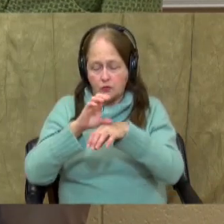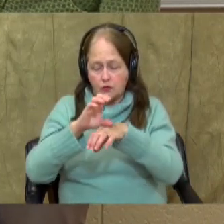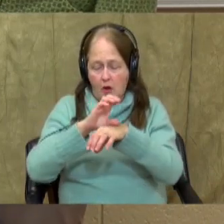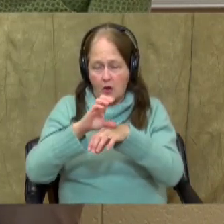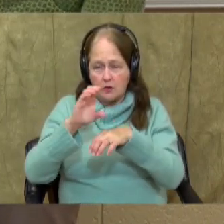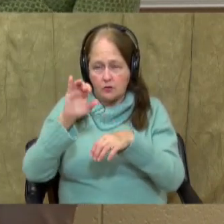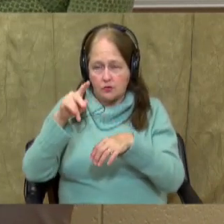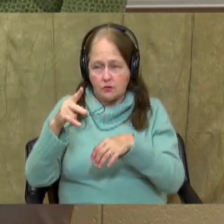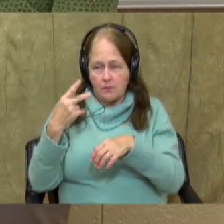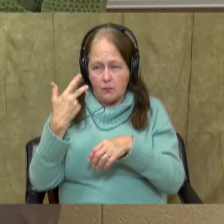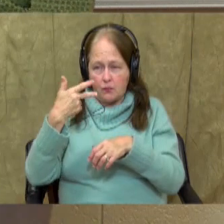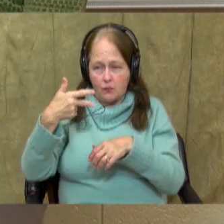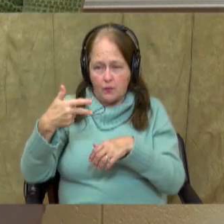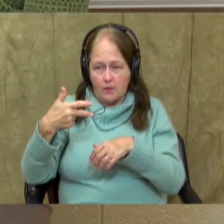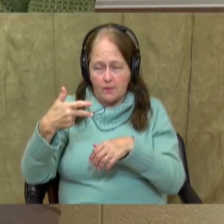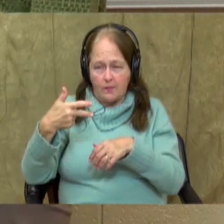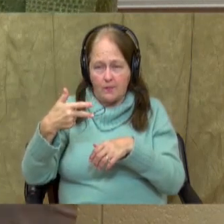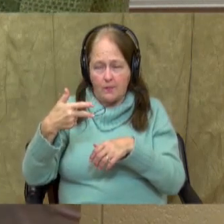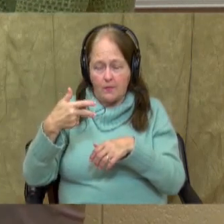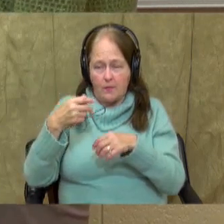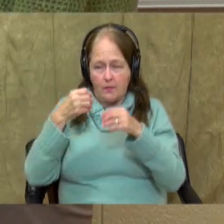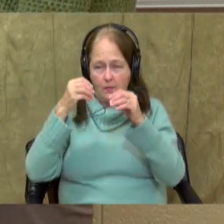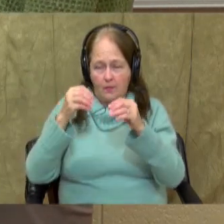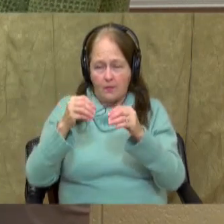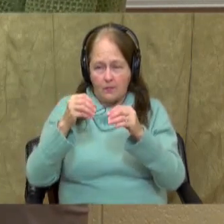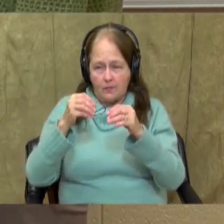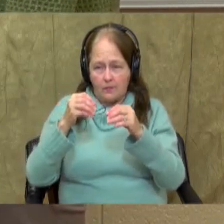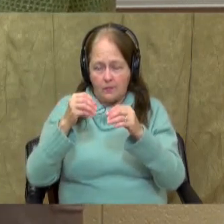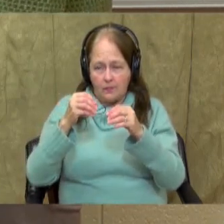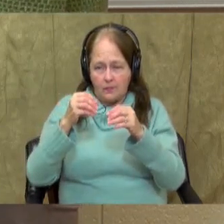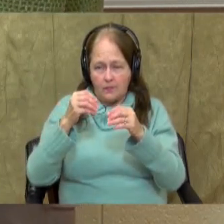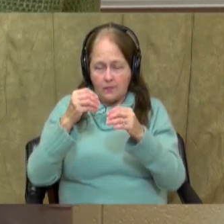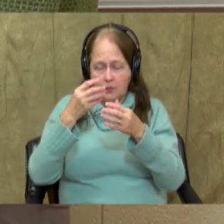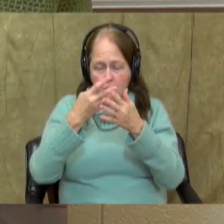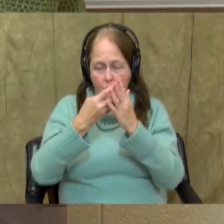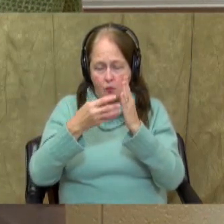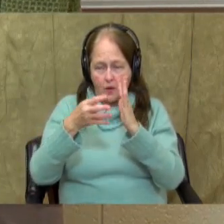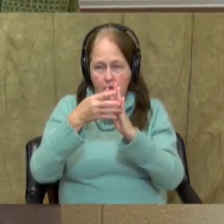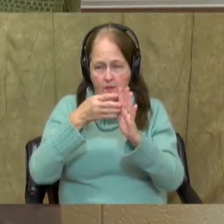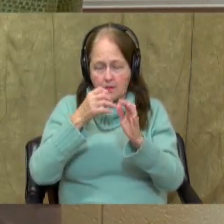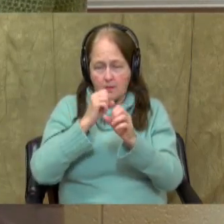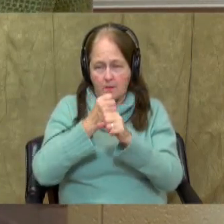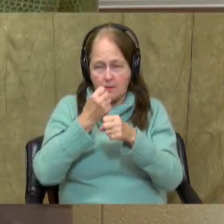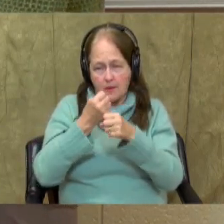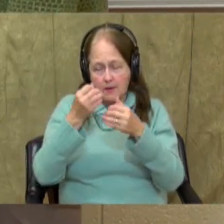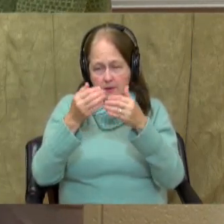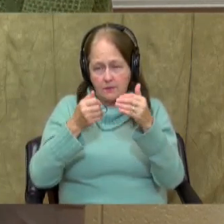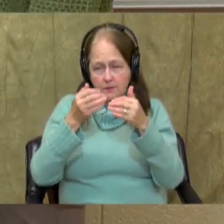3. So in our survey, when you put it in a chart or graph, it